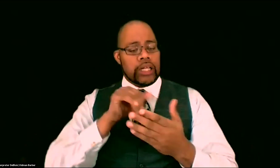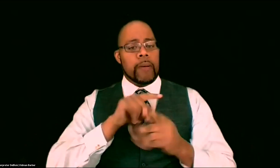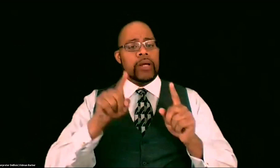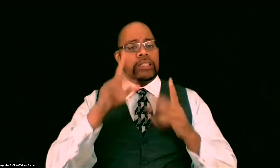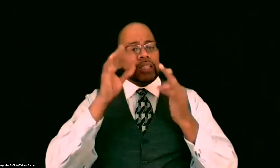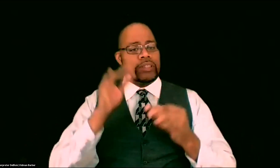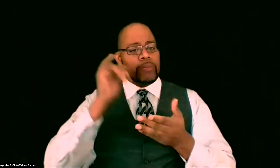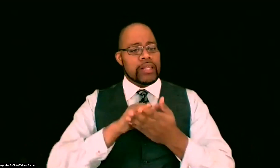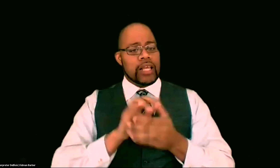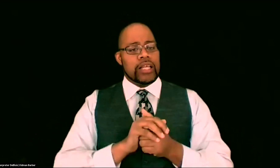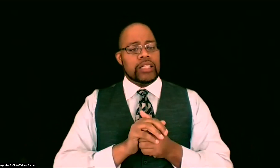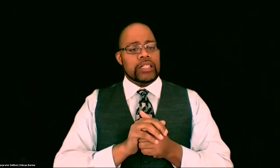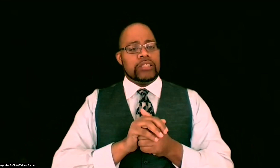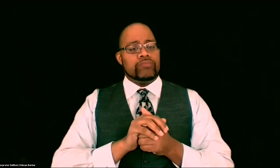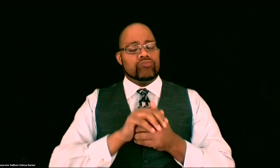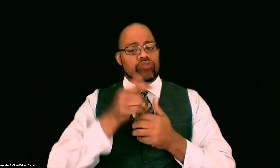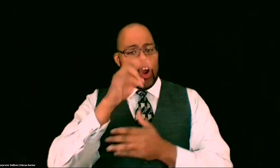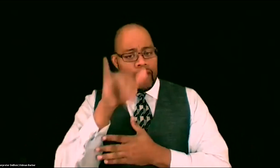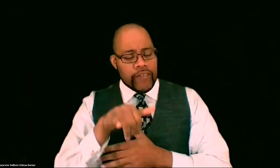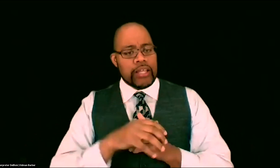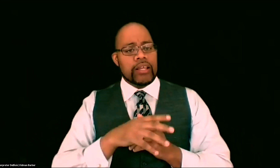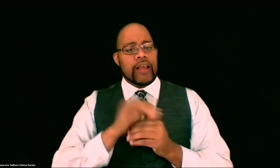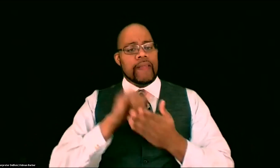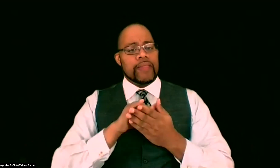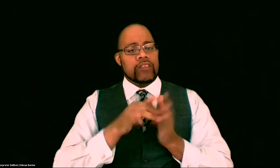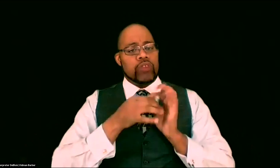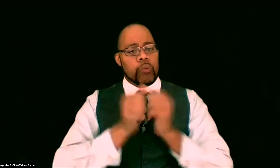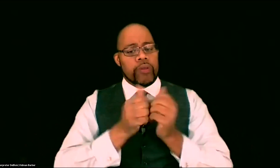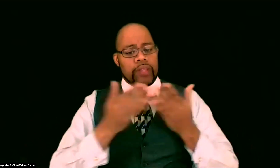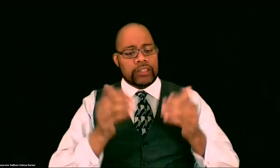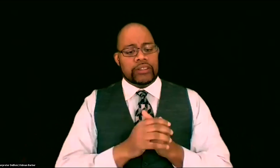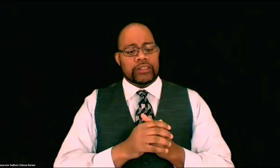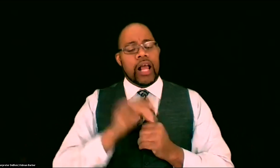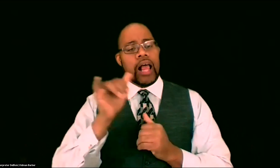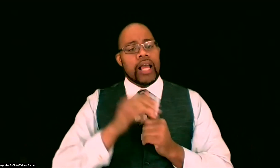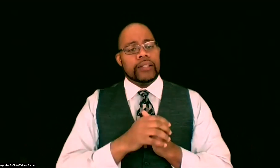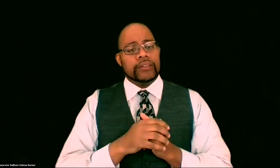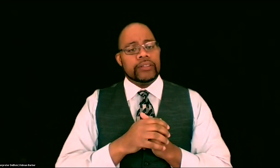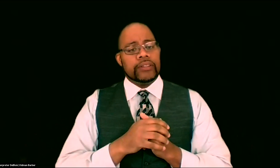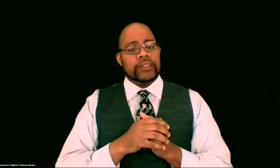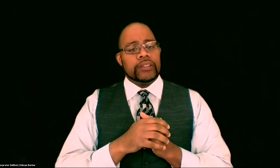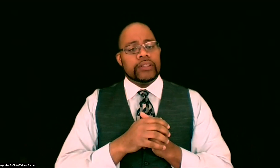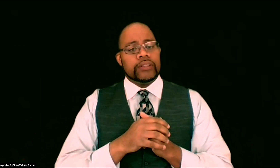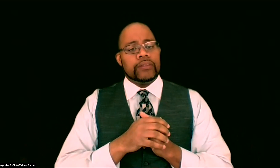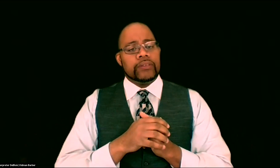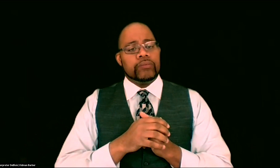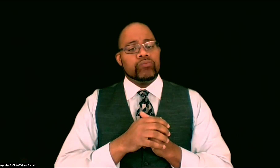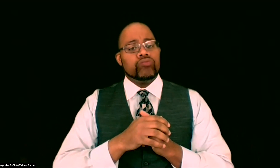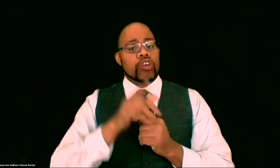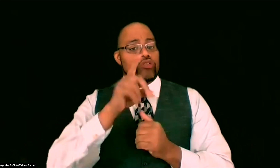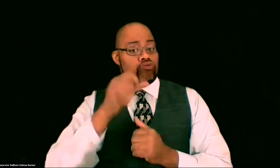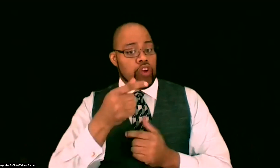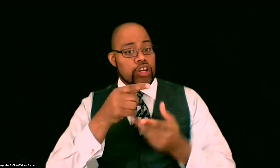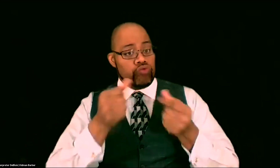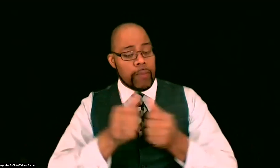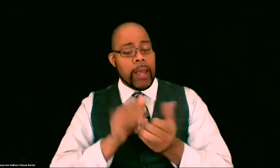definitely seems like the geography and sort of geography associated things like I guess like drug treatment, or I guess in